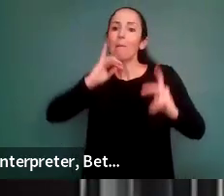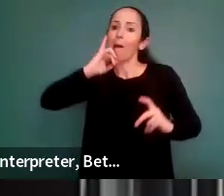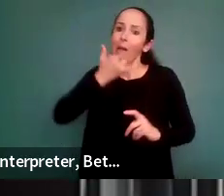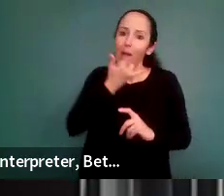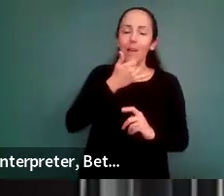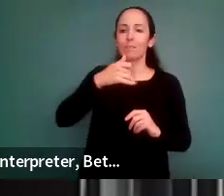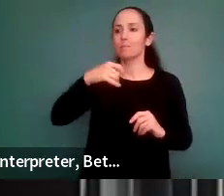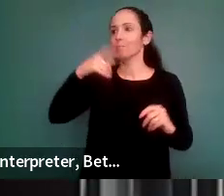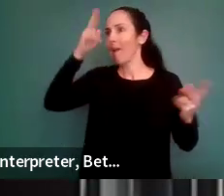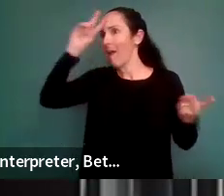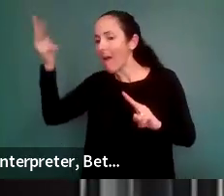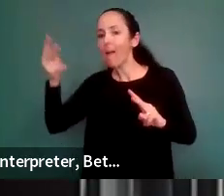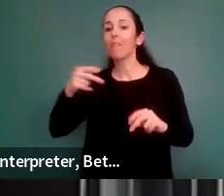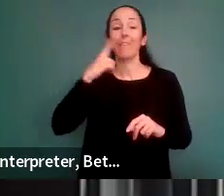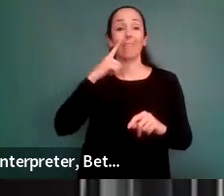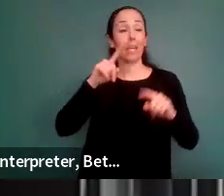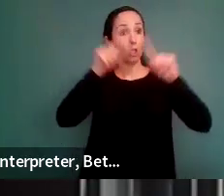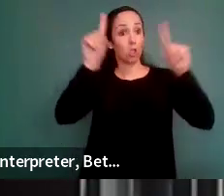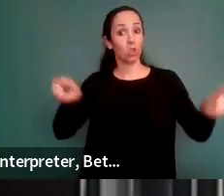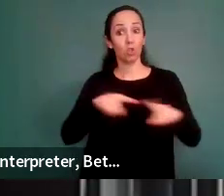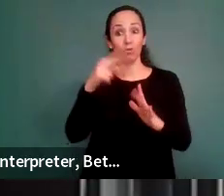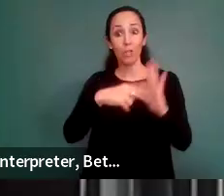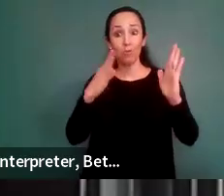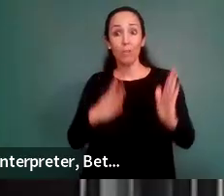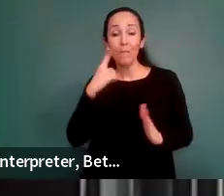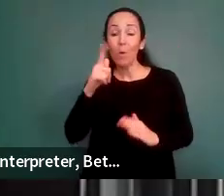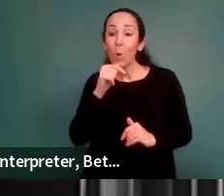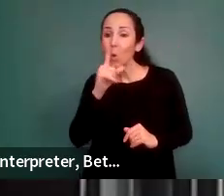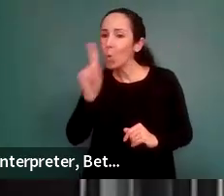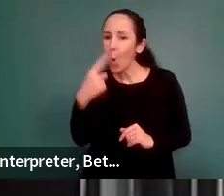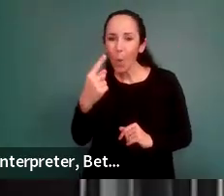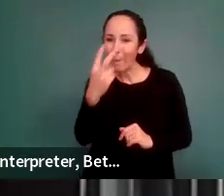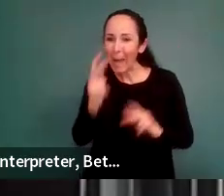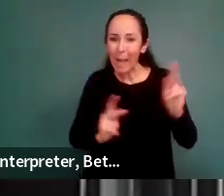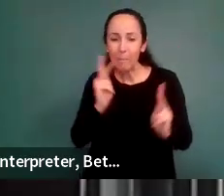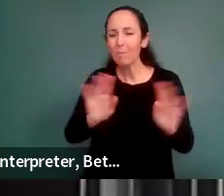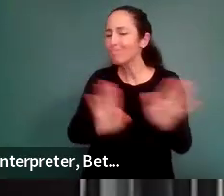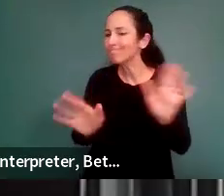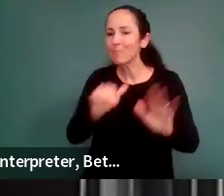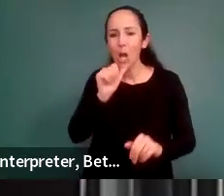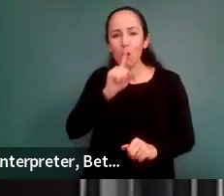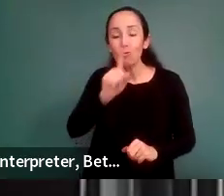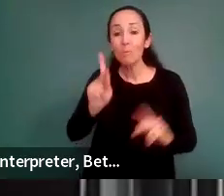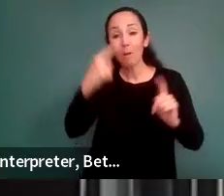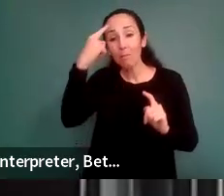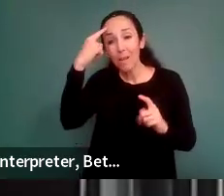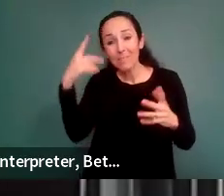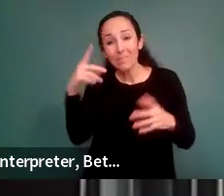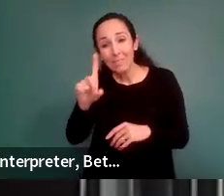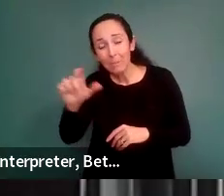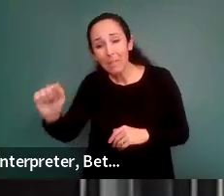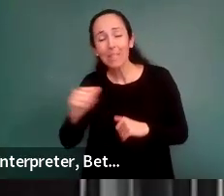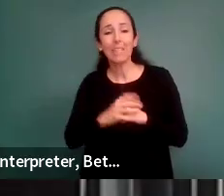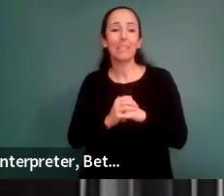visually impaired folks use screen readers. A lot of other populations use screen readers as well. People with cognitive disabilities, people who